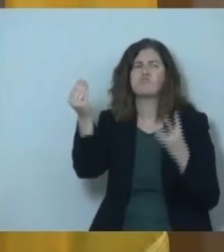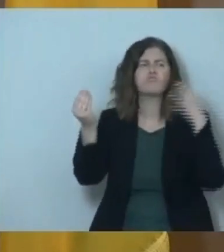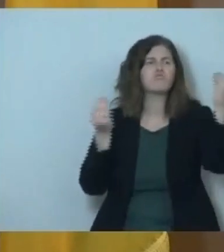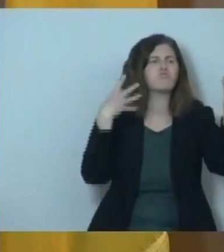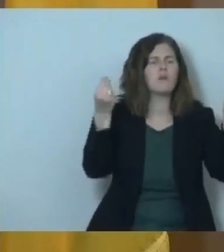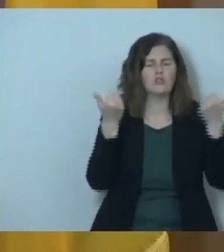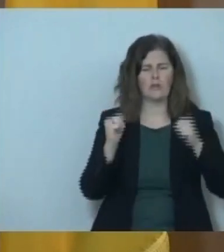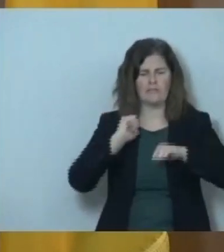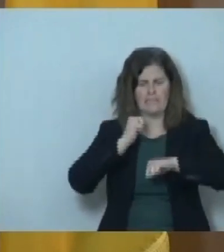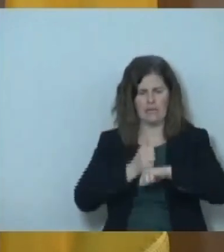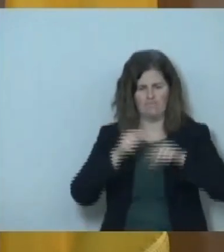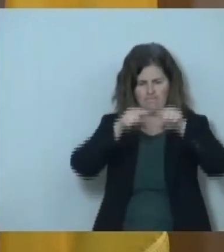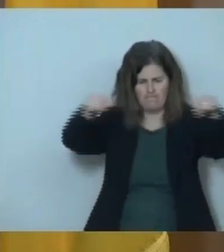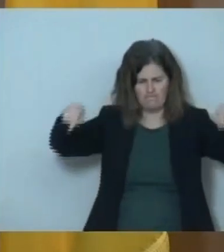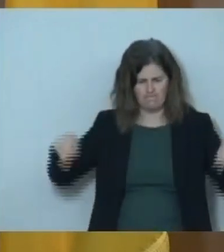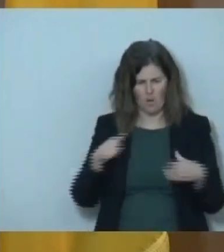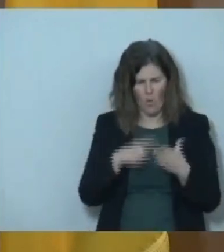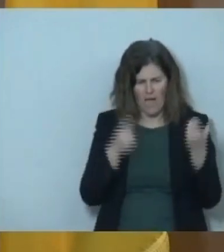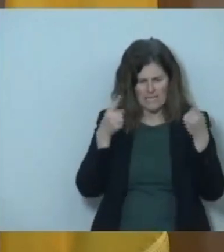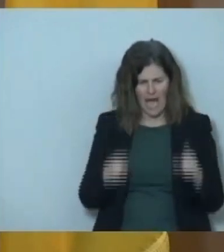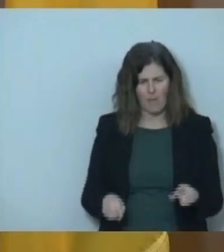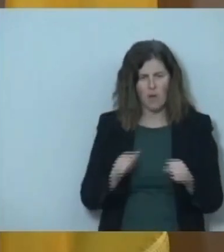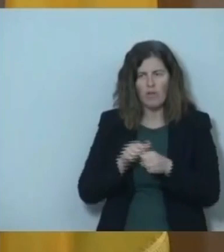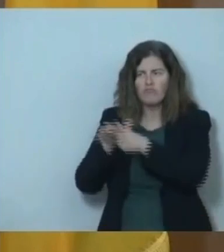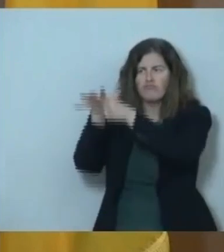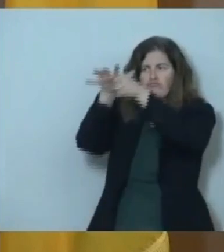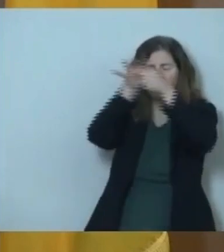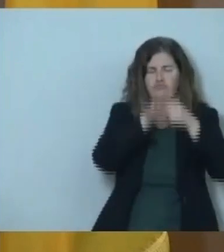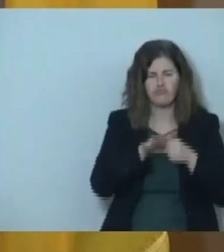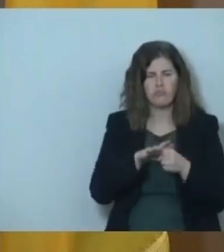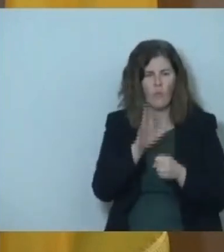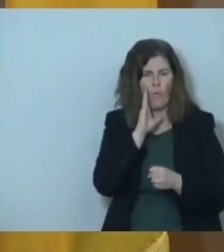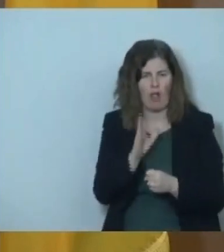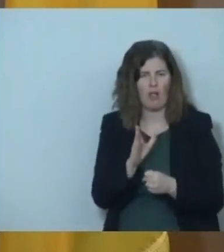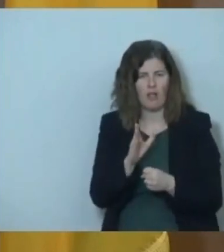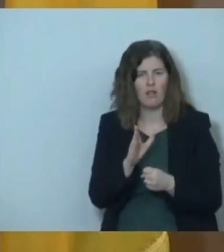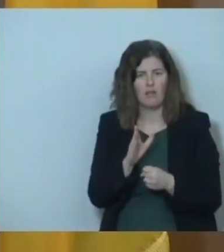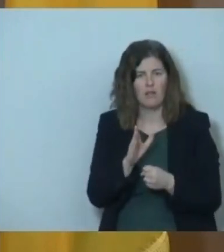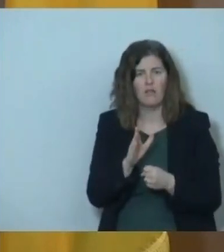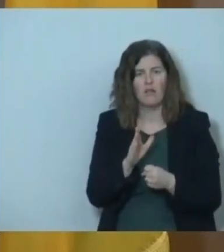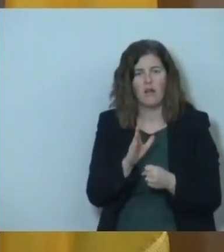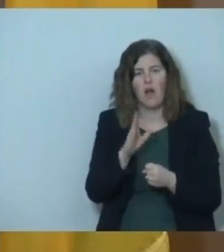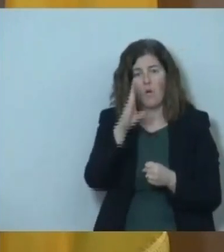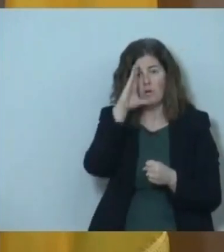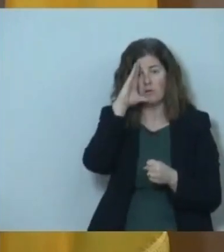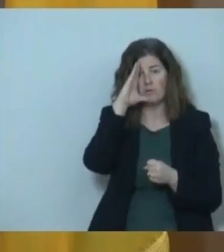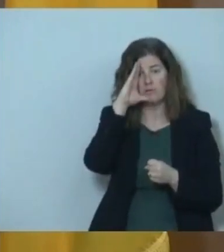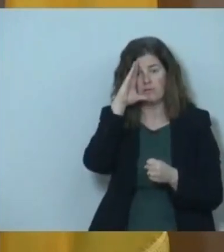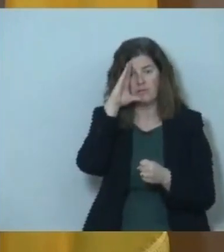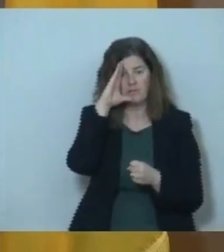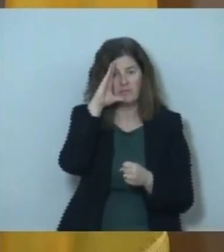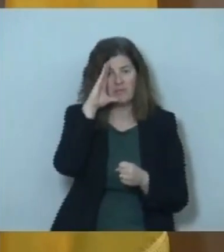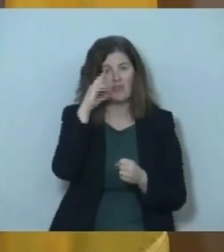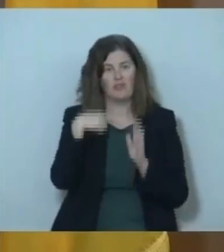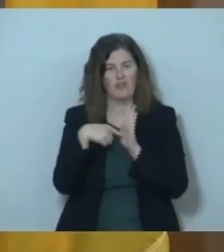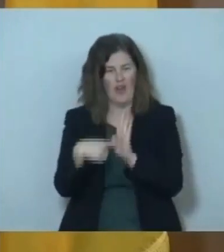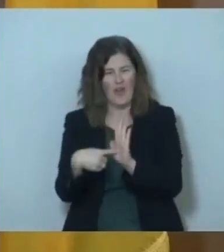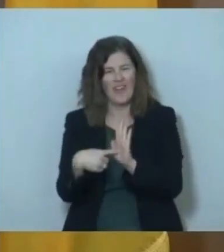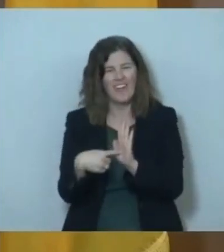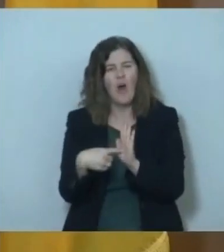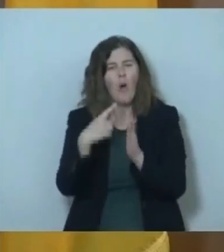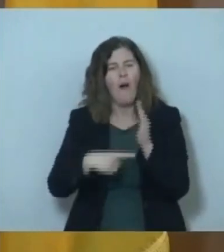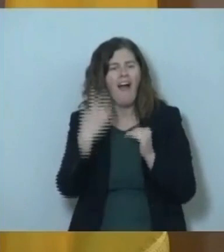frame these in terms of what's going on regionally. I want to show you why other states' activities